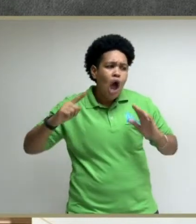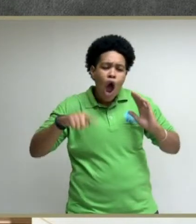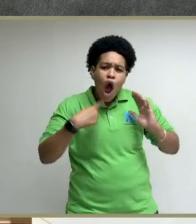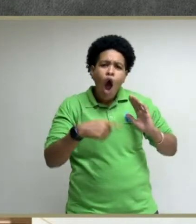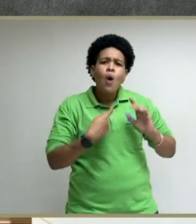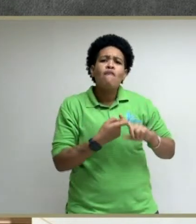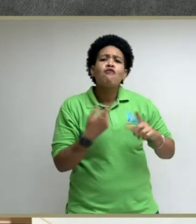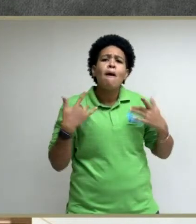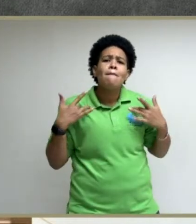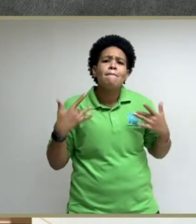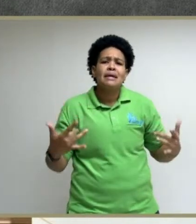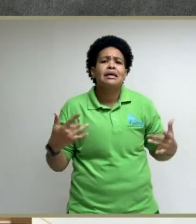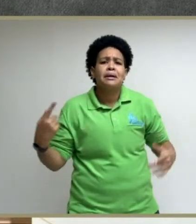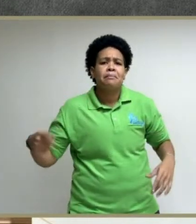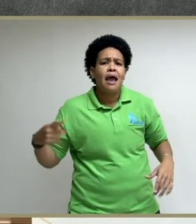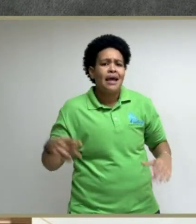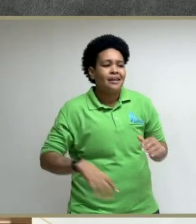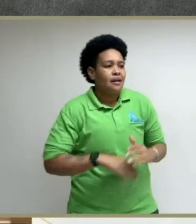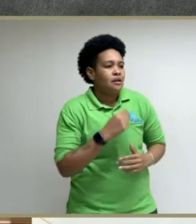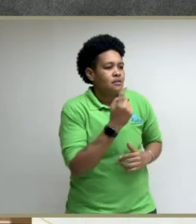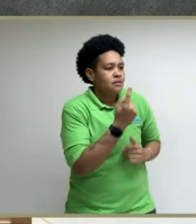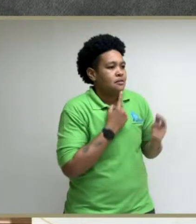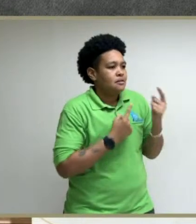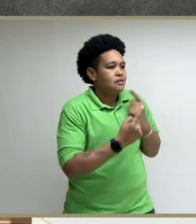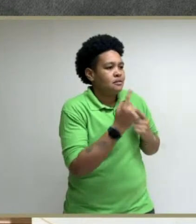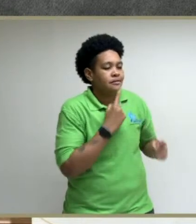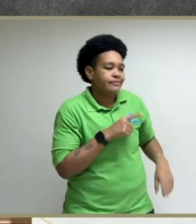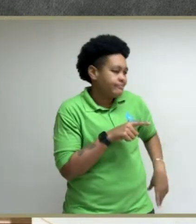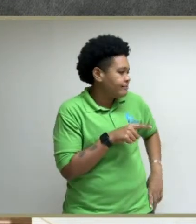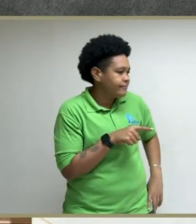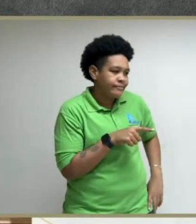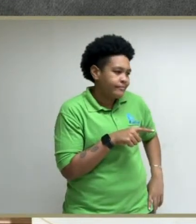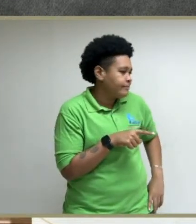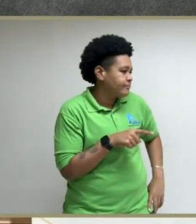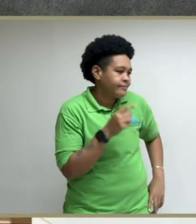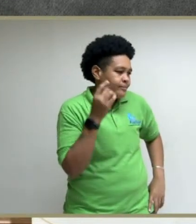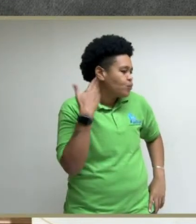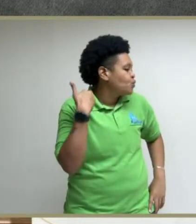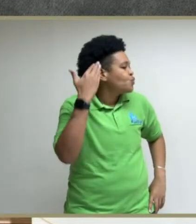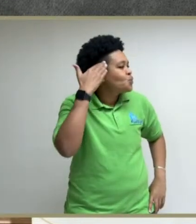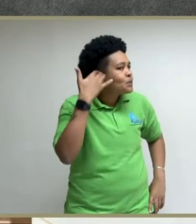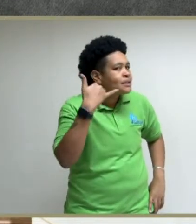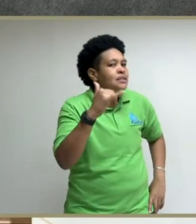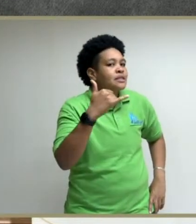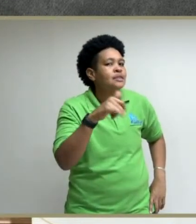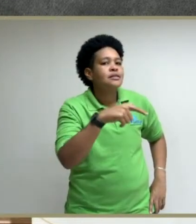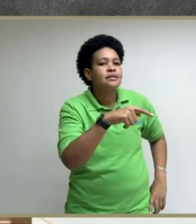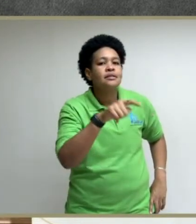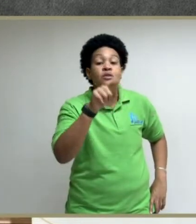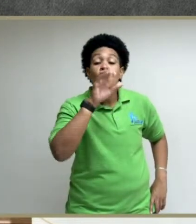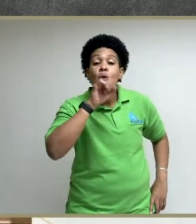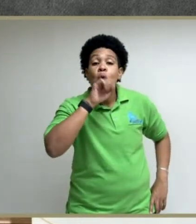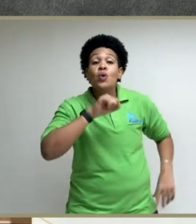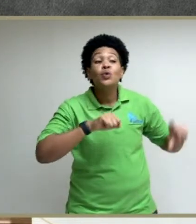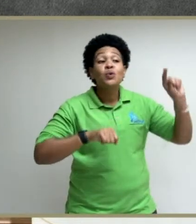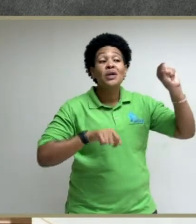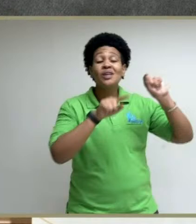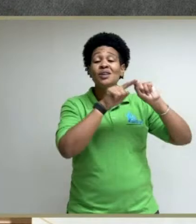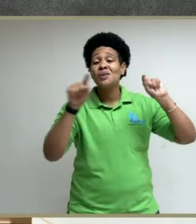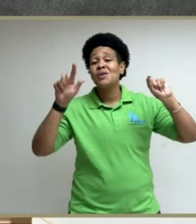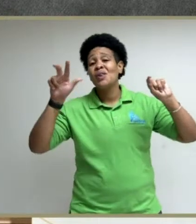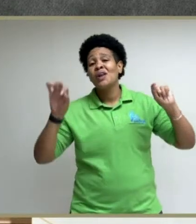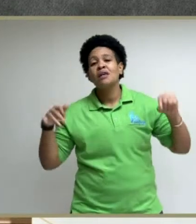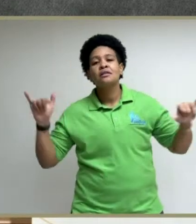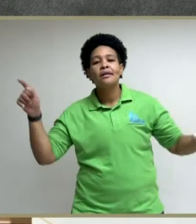from events. So we know that it is still happening, and it is within this age group that we're having this large exposure